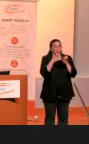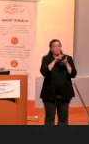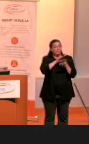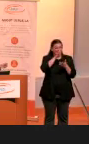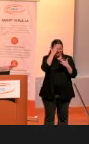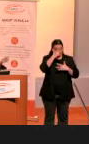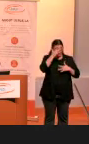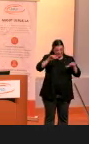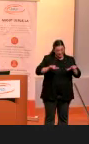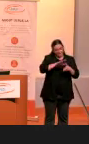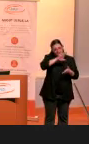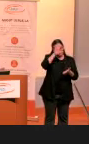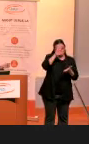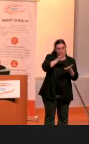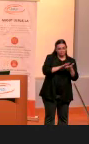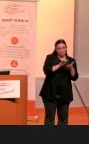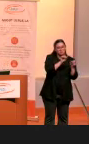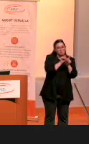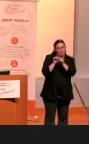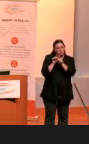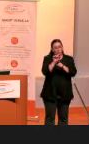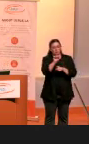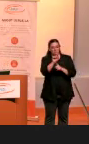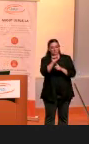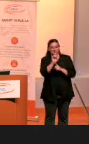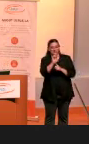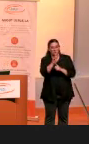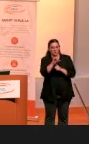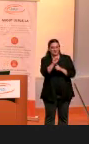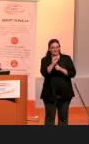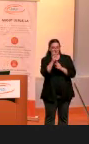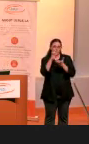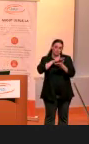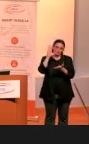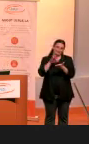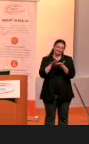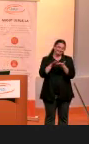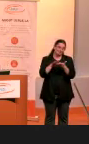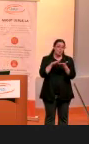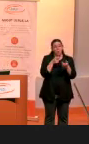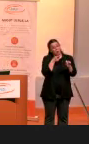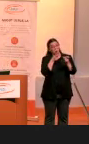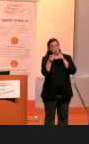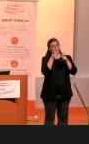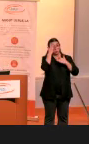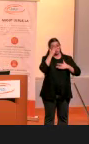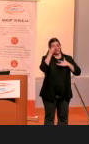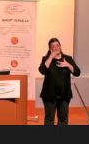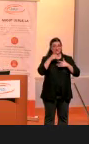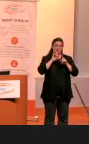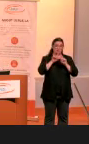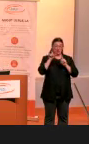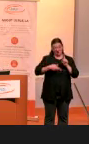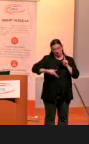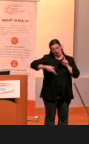activity, but also having low steroids at the same time. So it's not good enough to control disease, but have to be on really